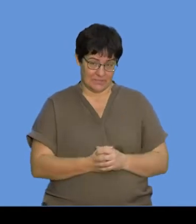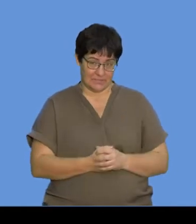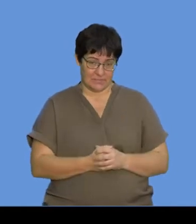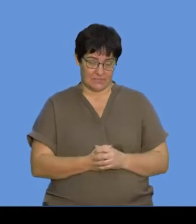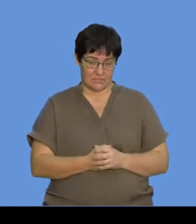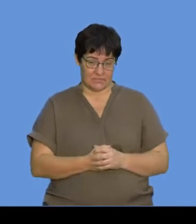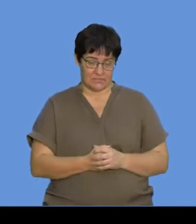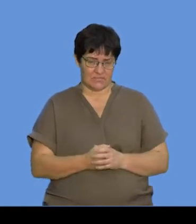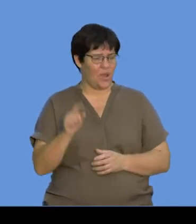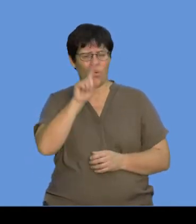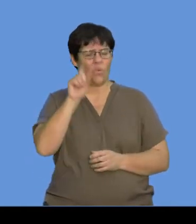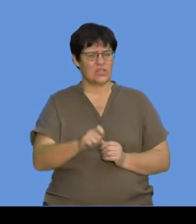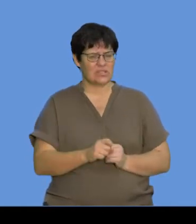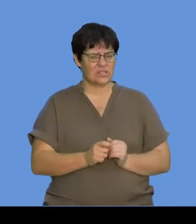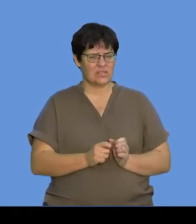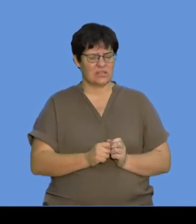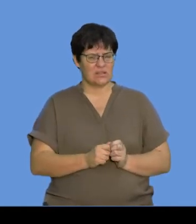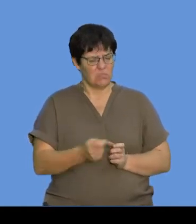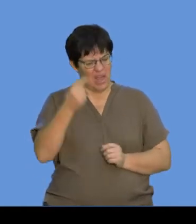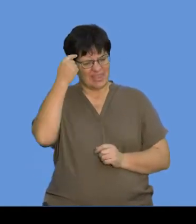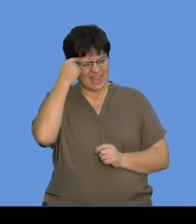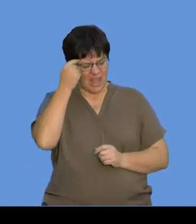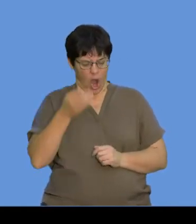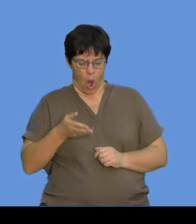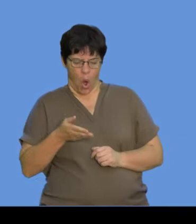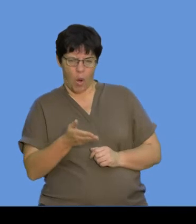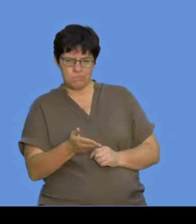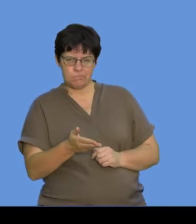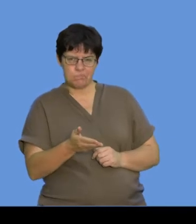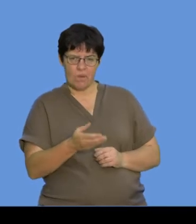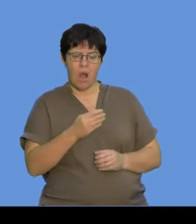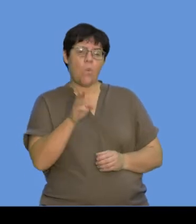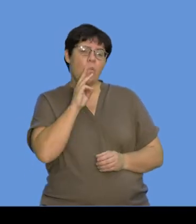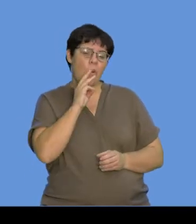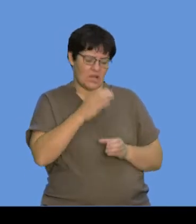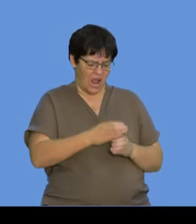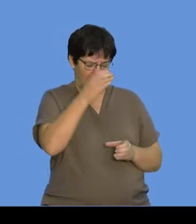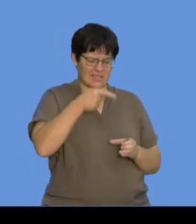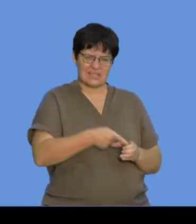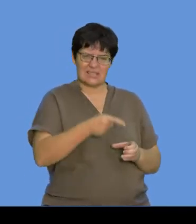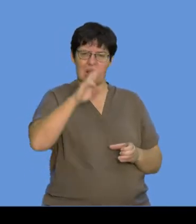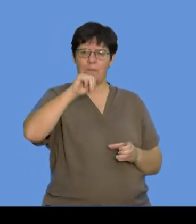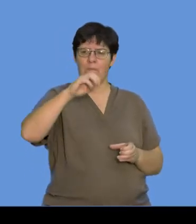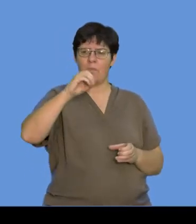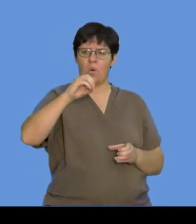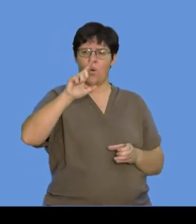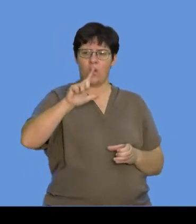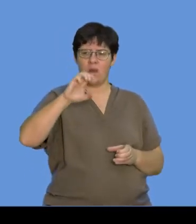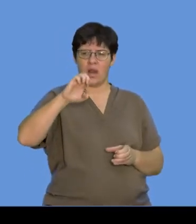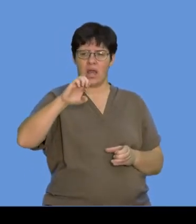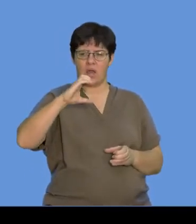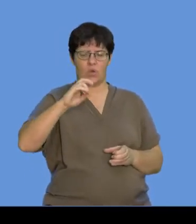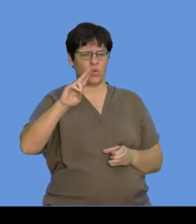examples. Now, the question here is, how many molecules do you think are present in a glass of water? We're talking